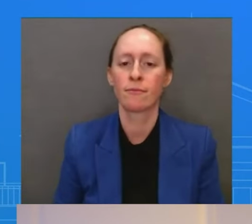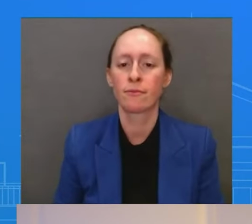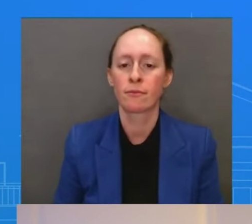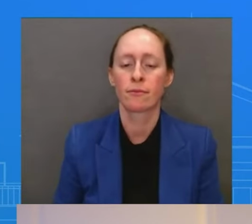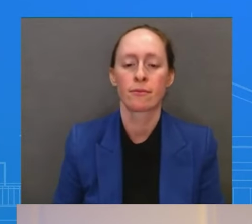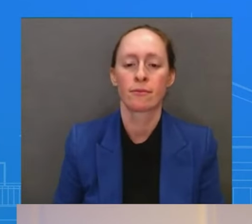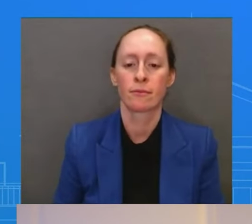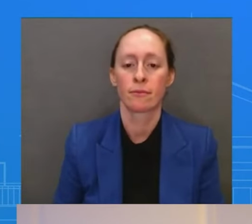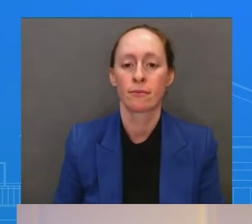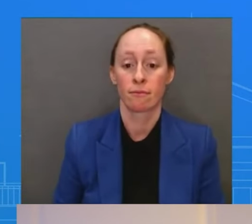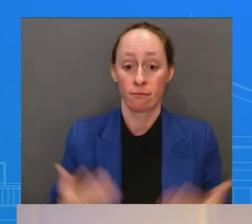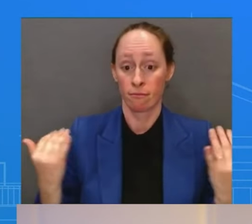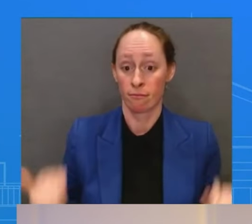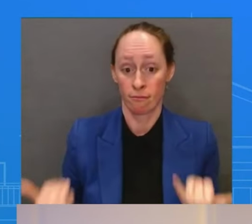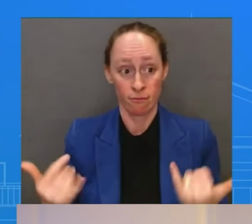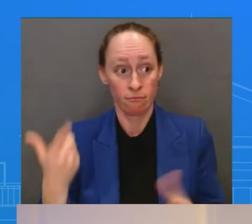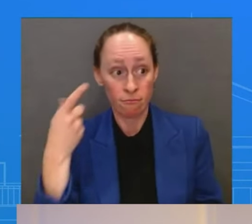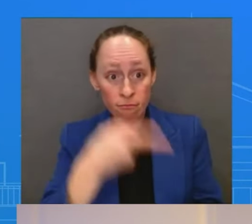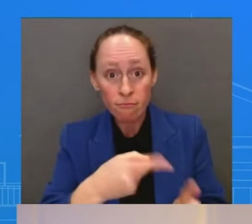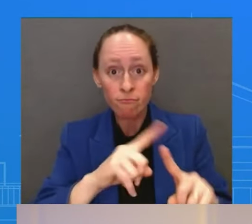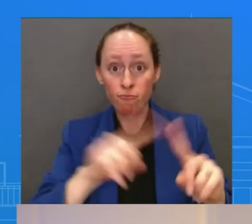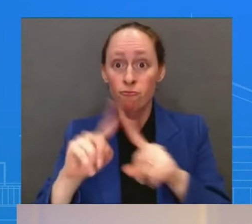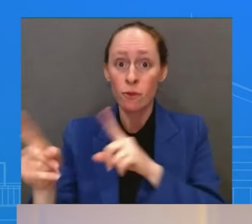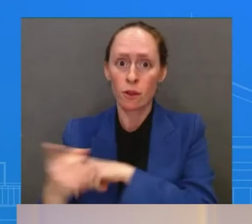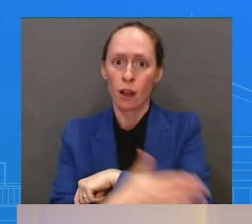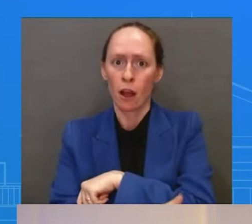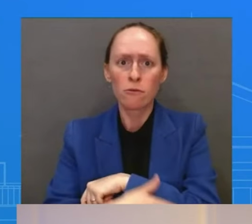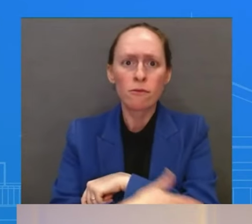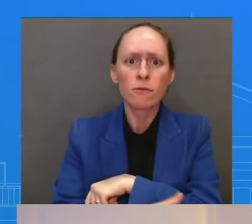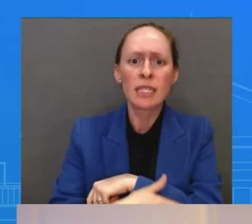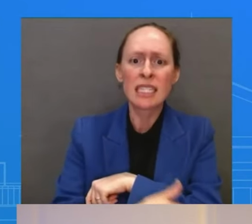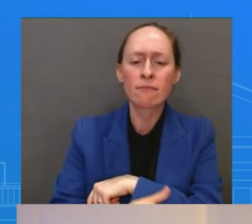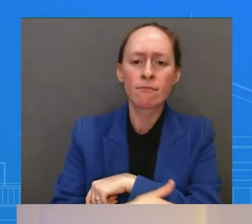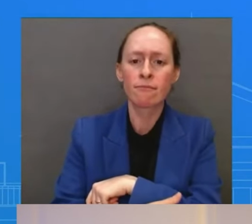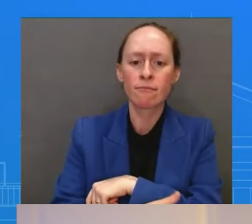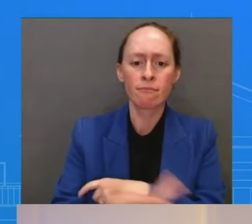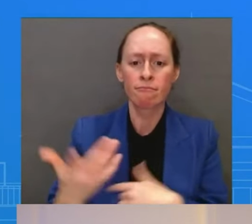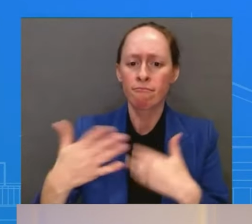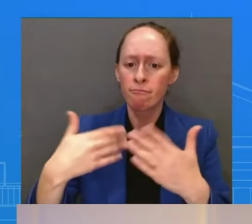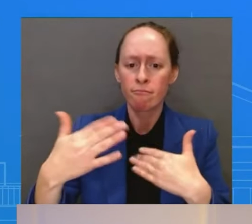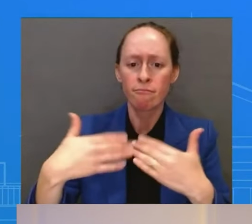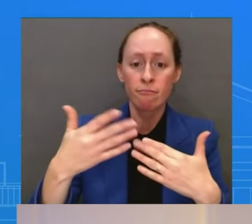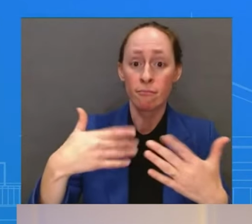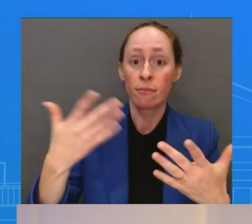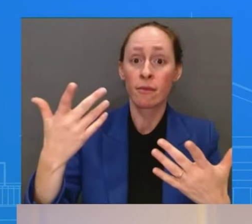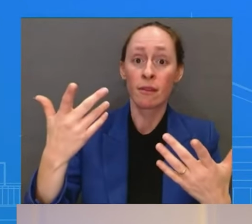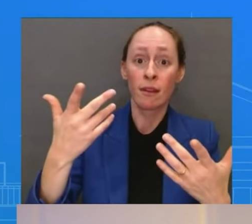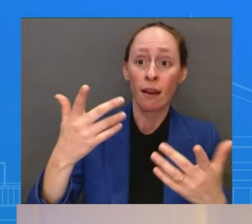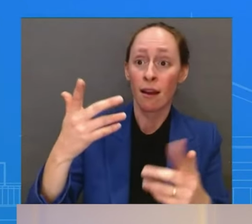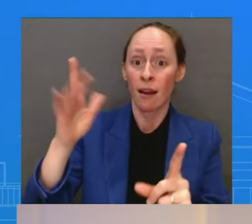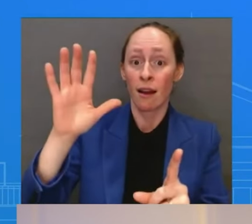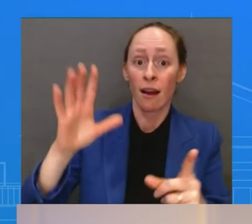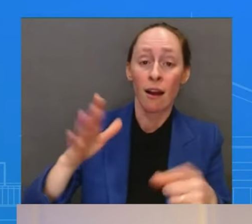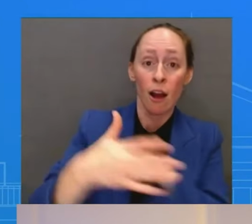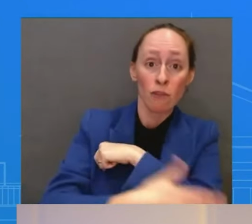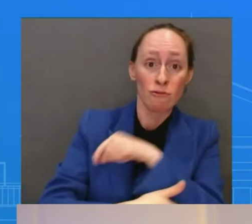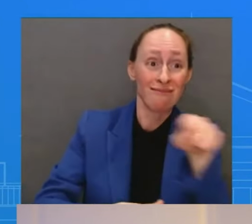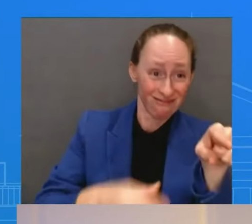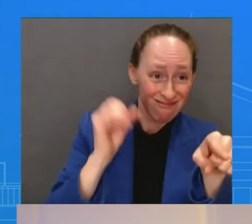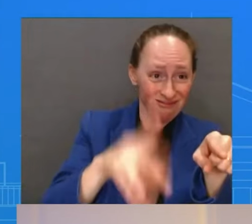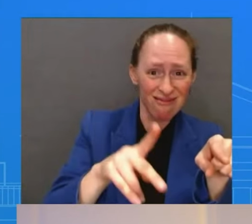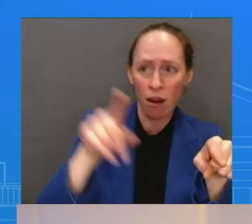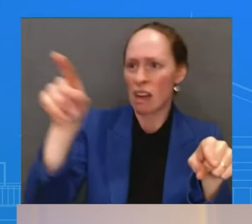are in distress are safer than others and people are less likely to want to go. You have to take all that into consideration. And the other thing I'd say to